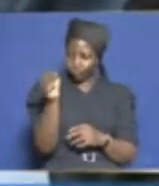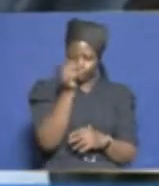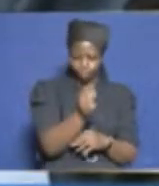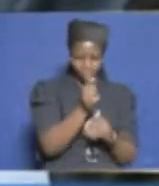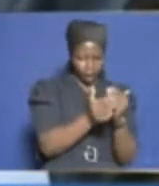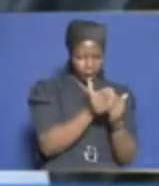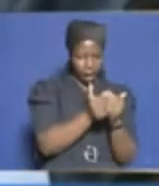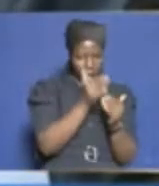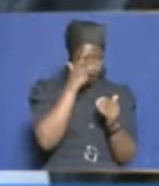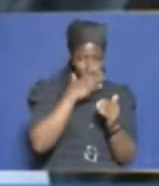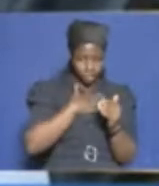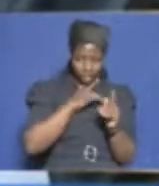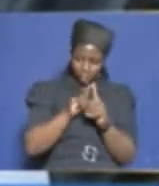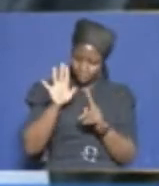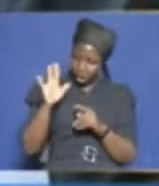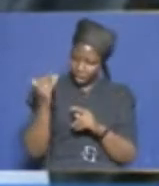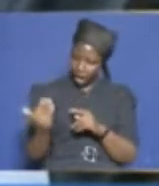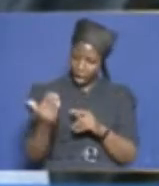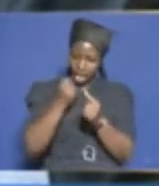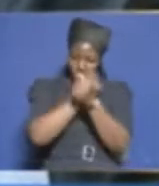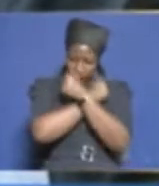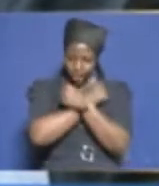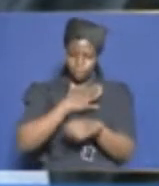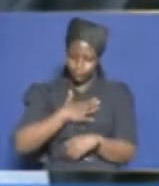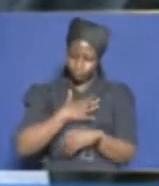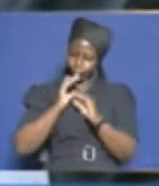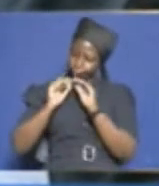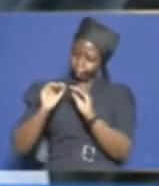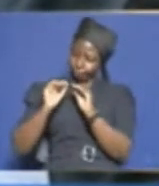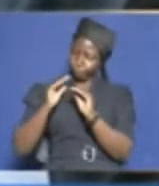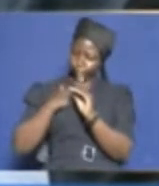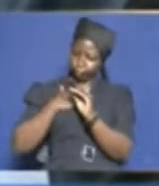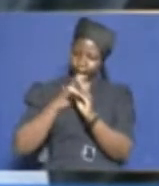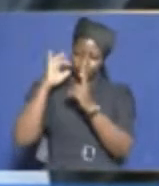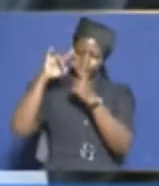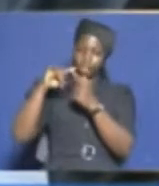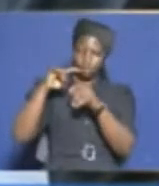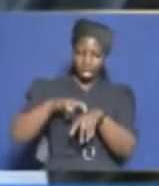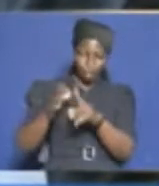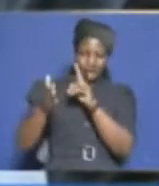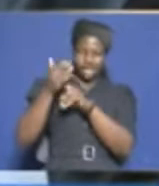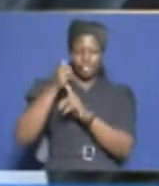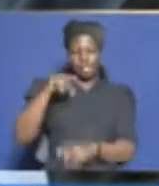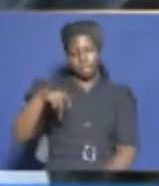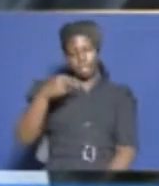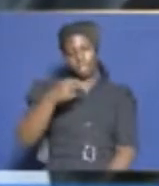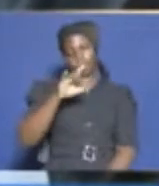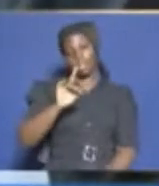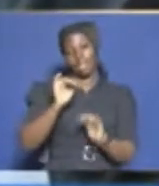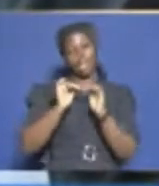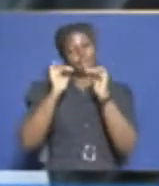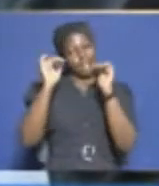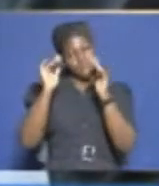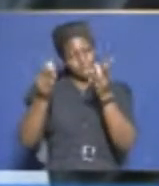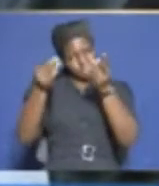own. He loved me, he educated me until my PhD level. He